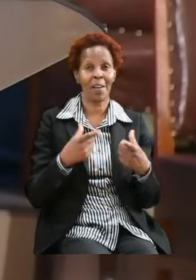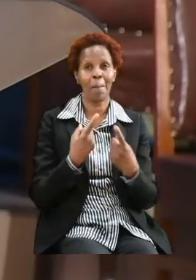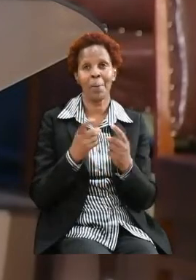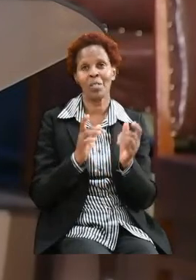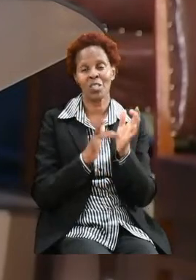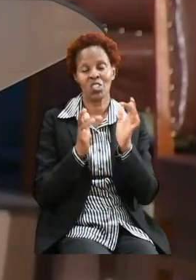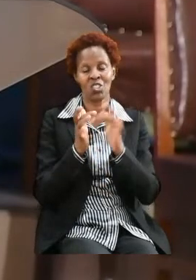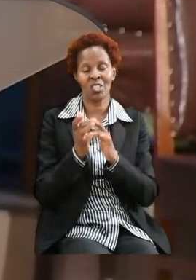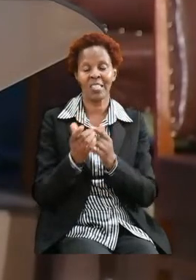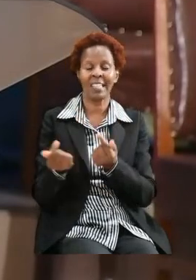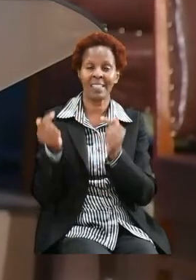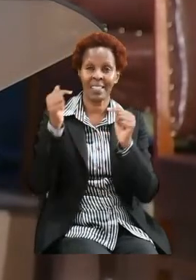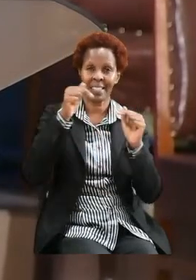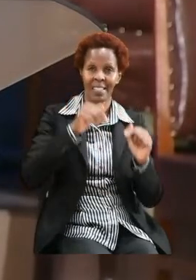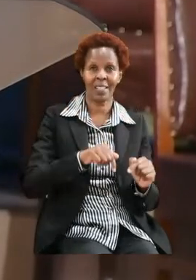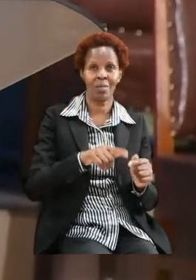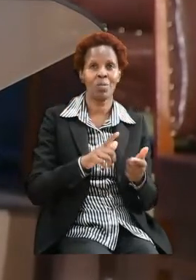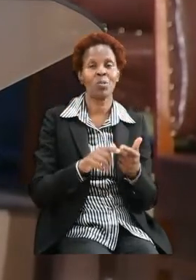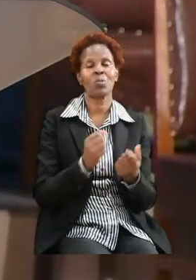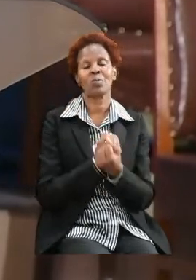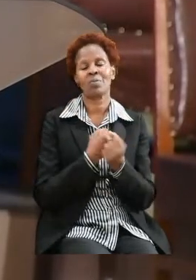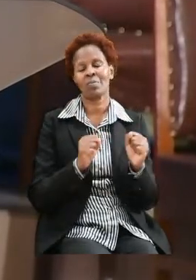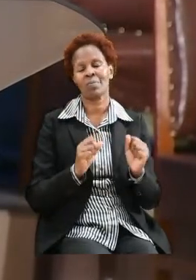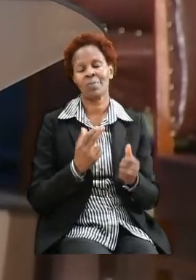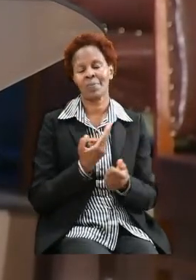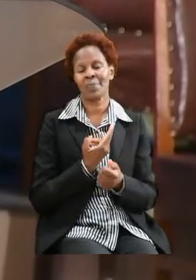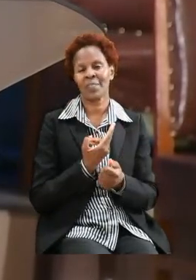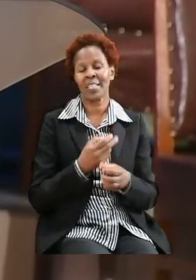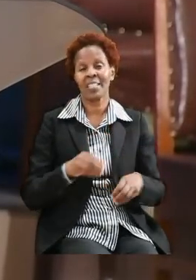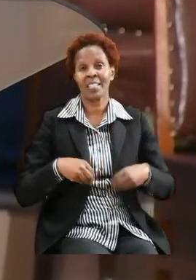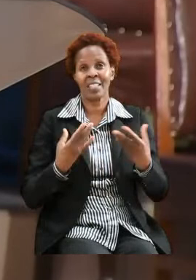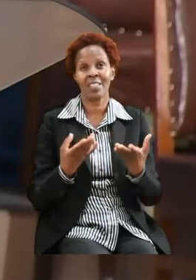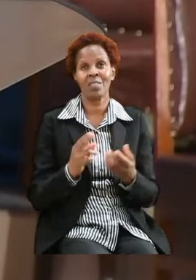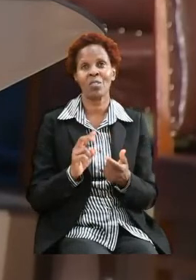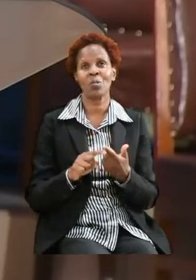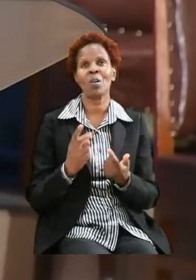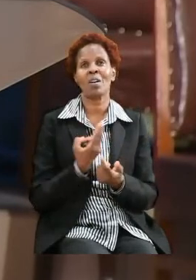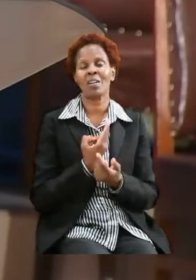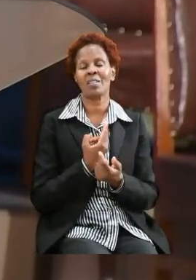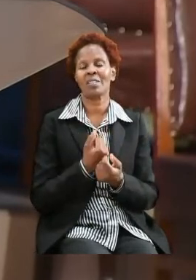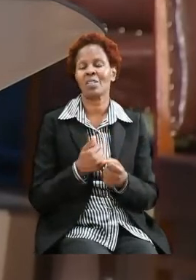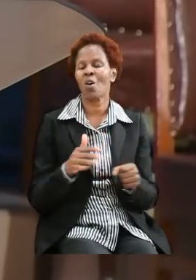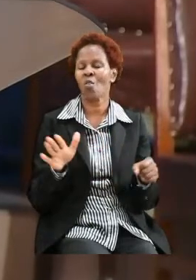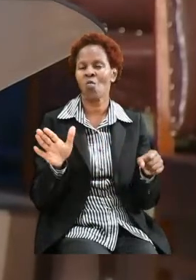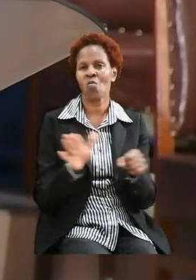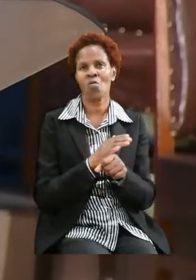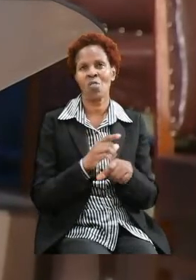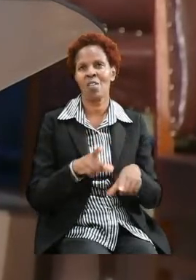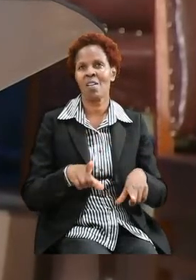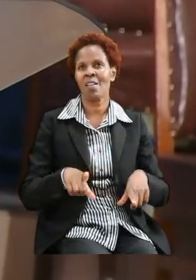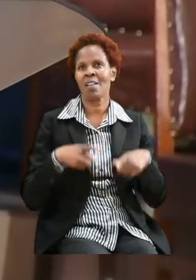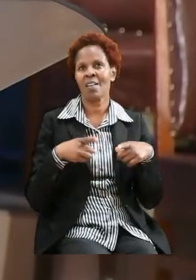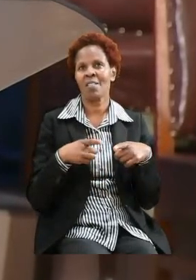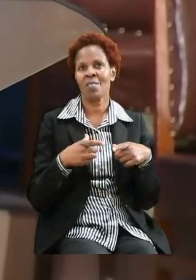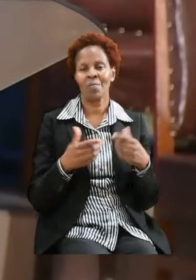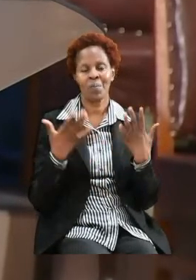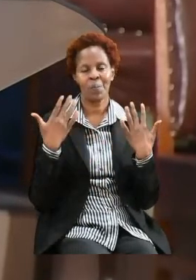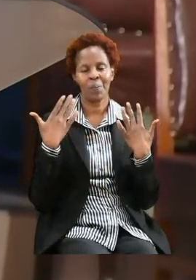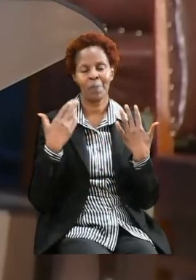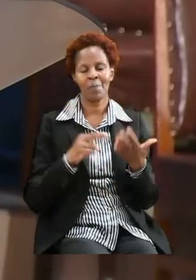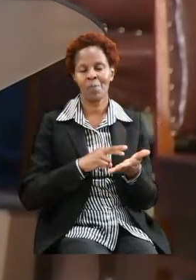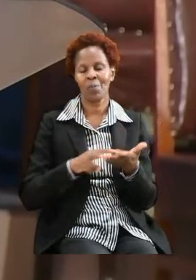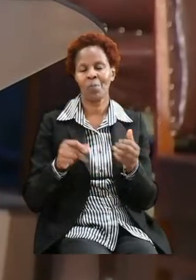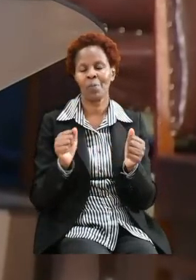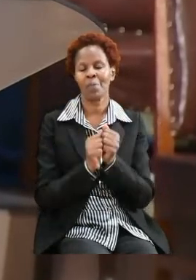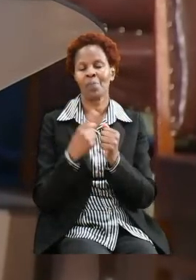he may be able to save us and give us life in abundance. In verse 11